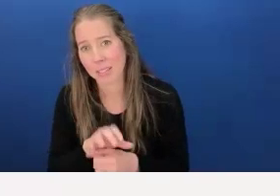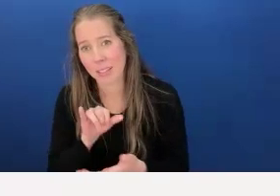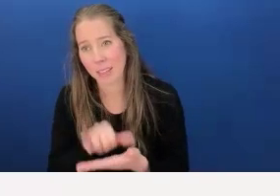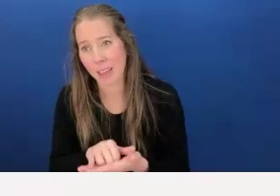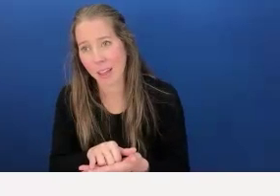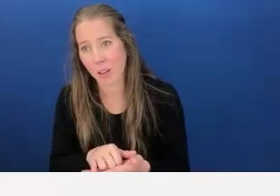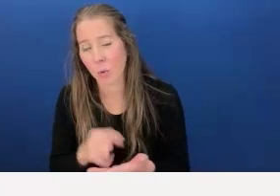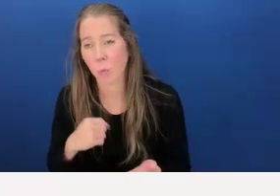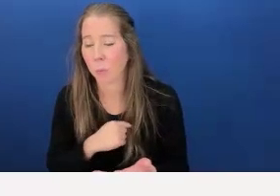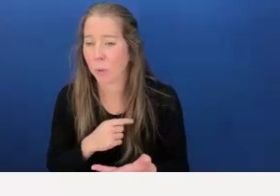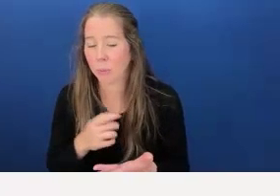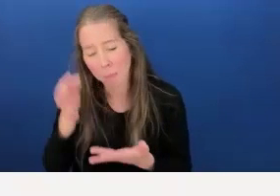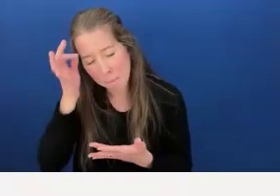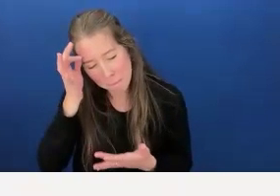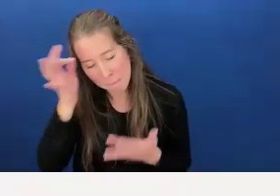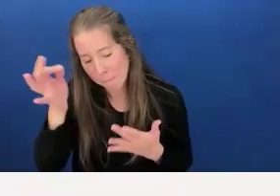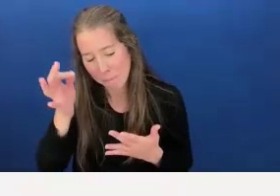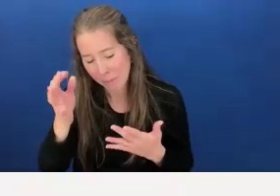barely going to be able to get this